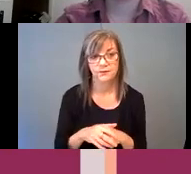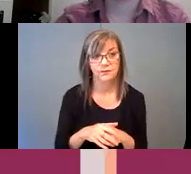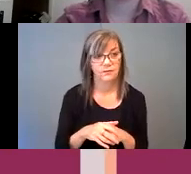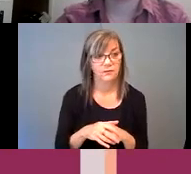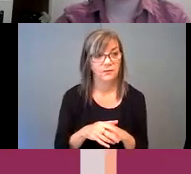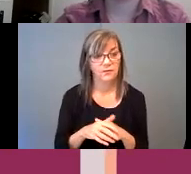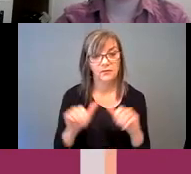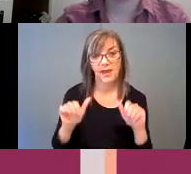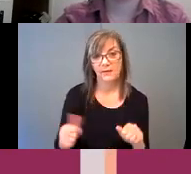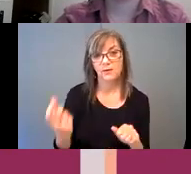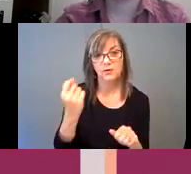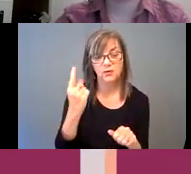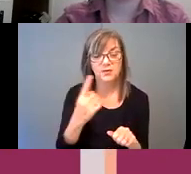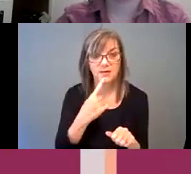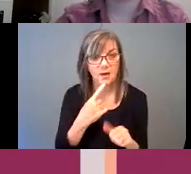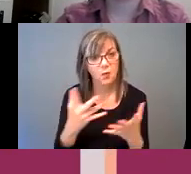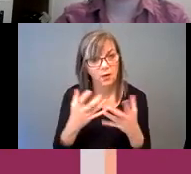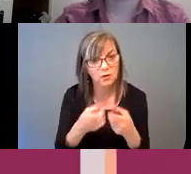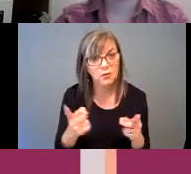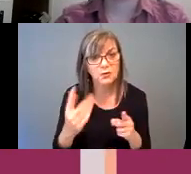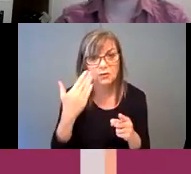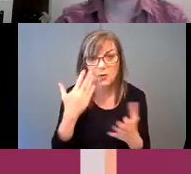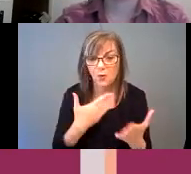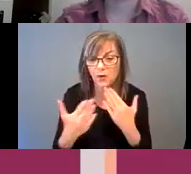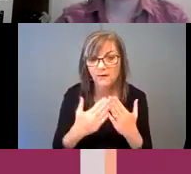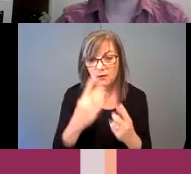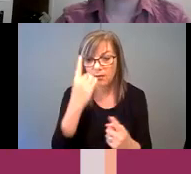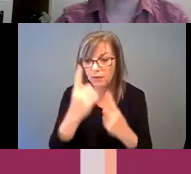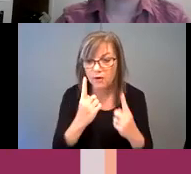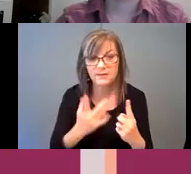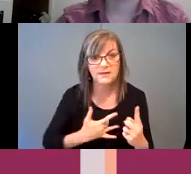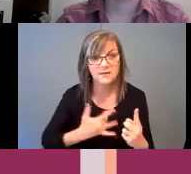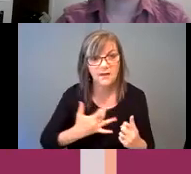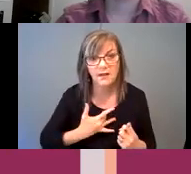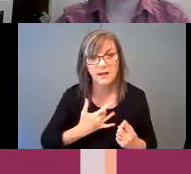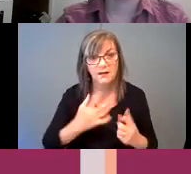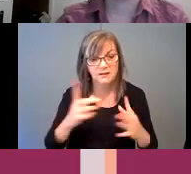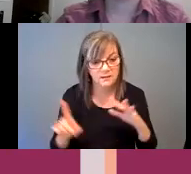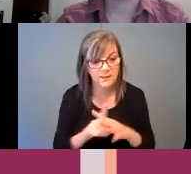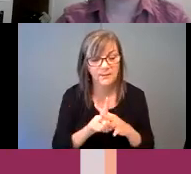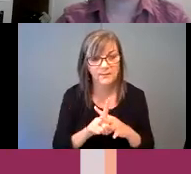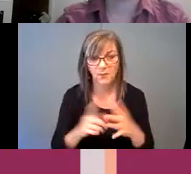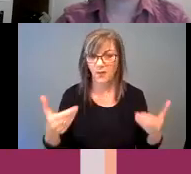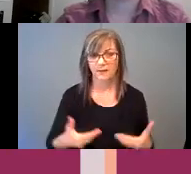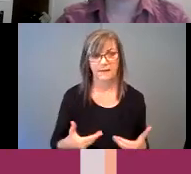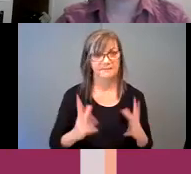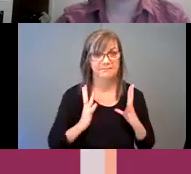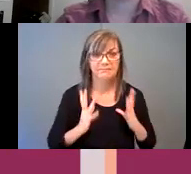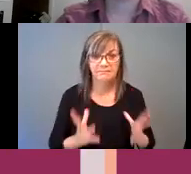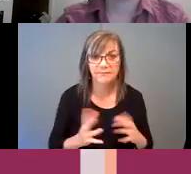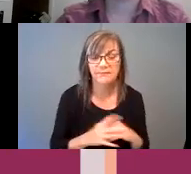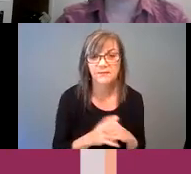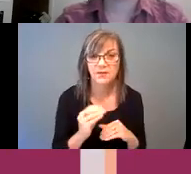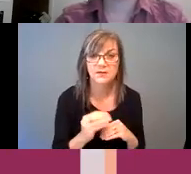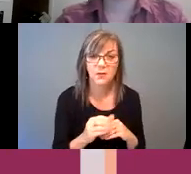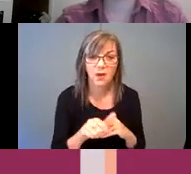to say, we want you to know that whatever you're thinking, whatever you're feeling, you're welcome here. There's a lot of different expectations for existing in different